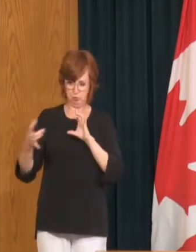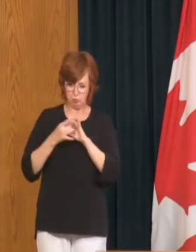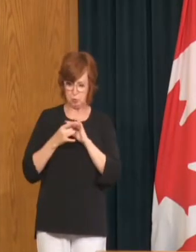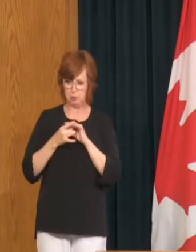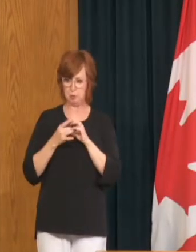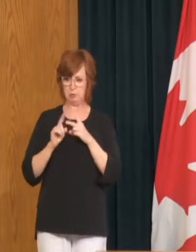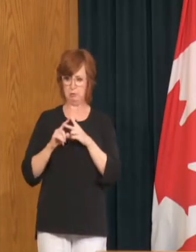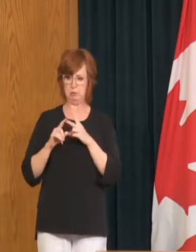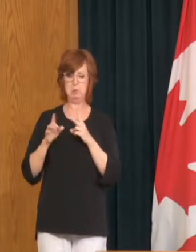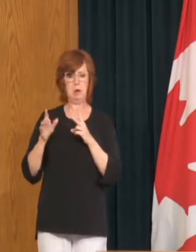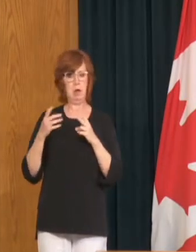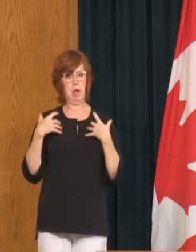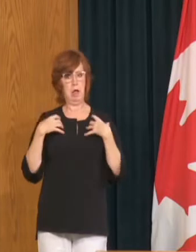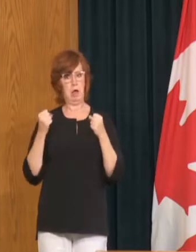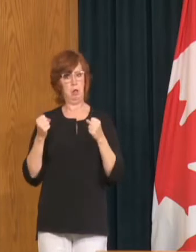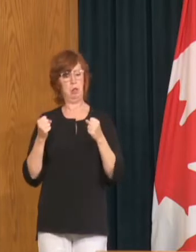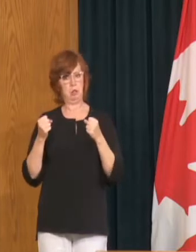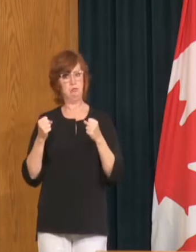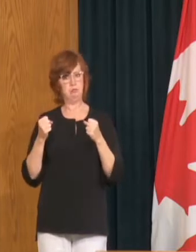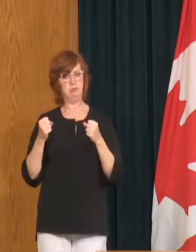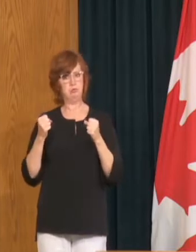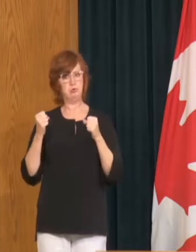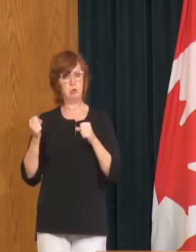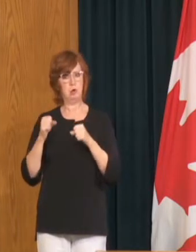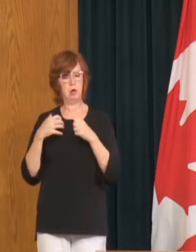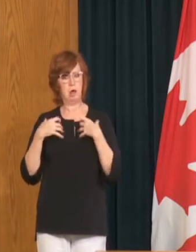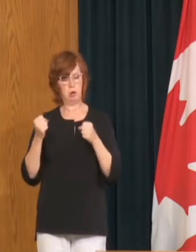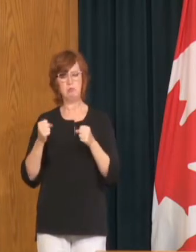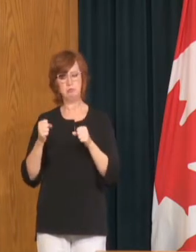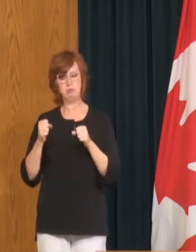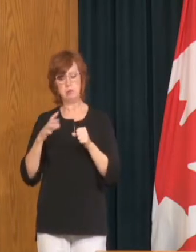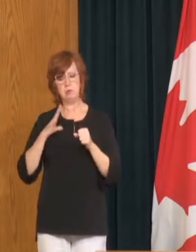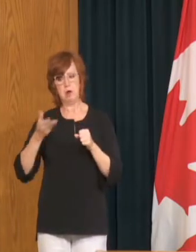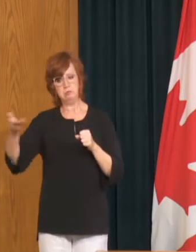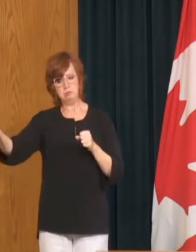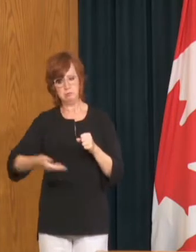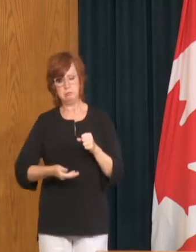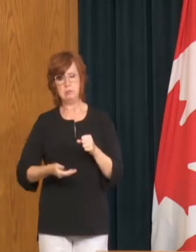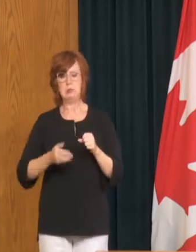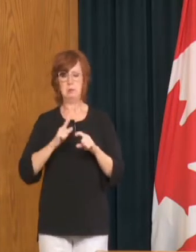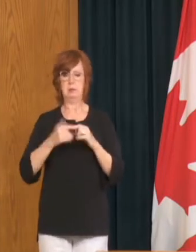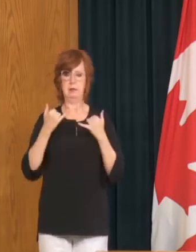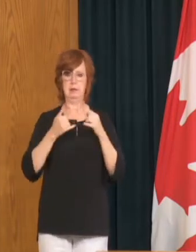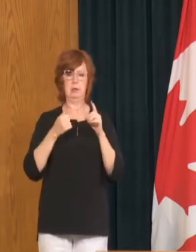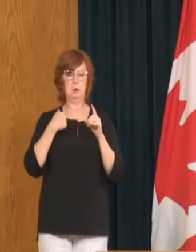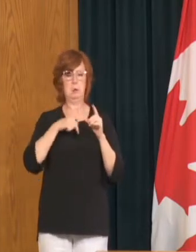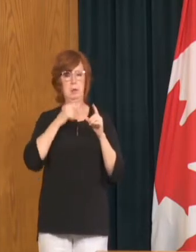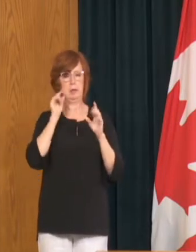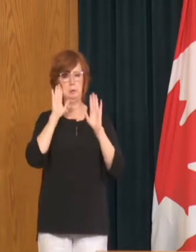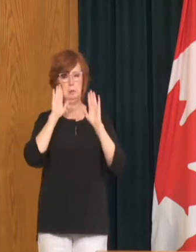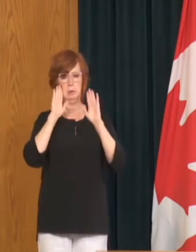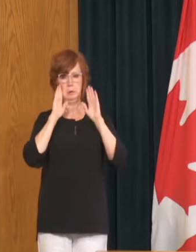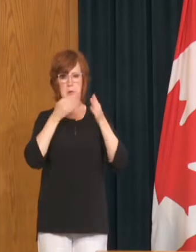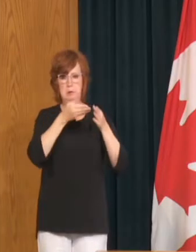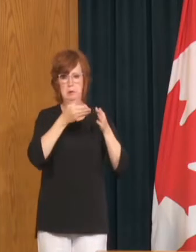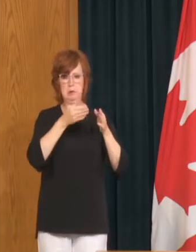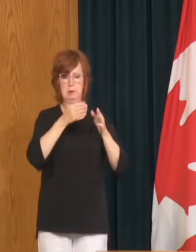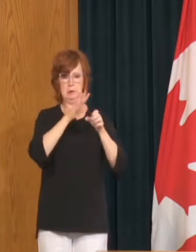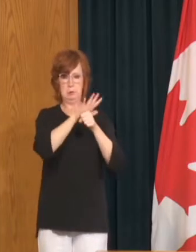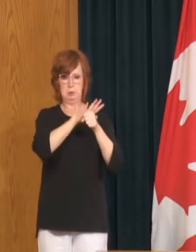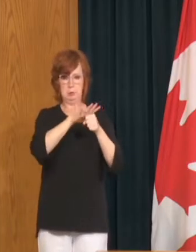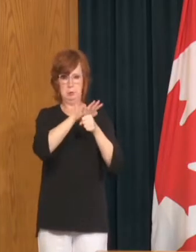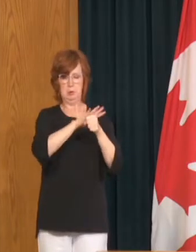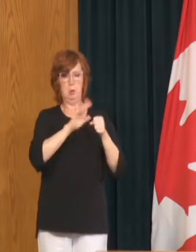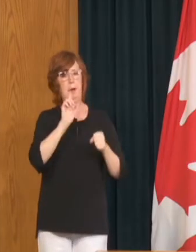a concern for the Prince Albert area, and we'll have to keep monitoring and observing